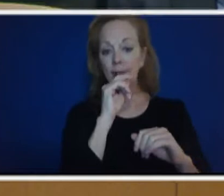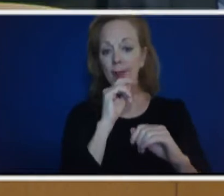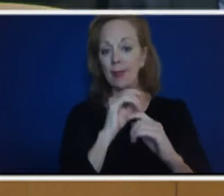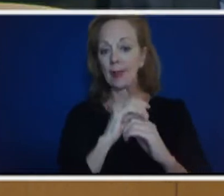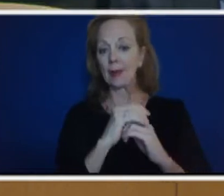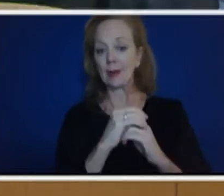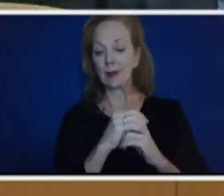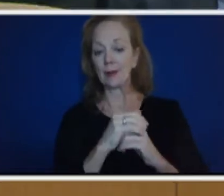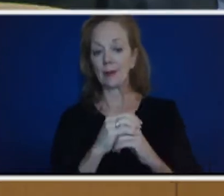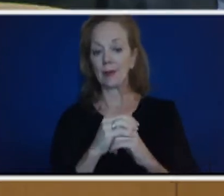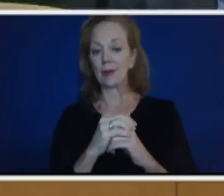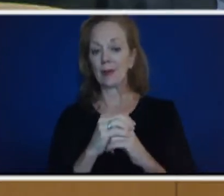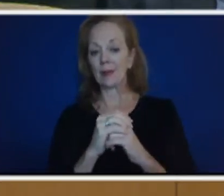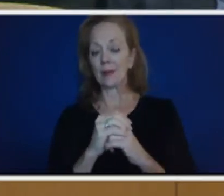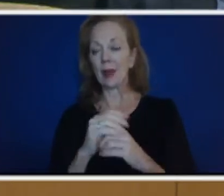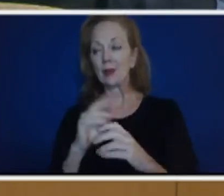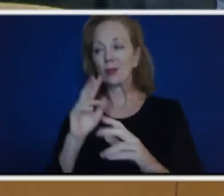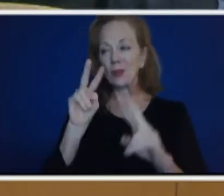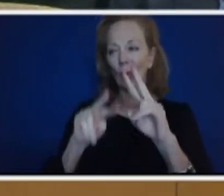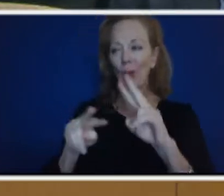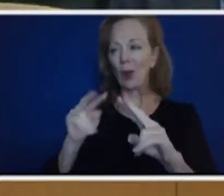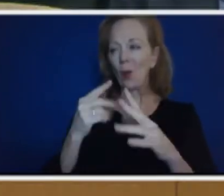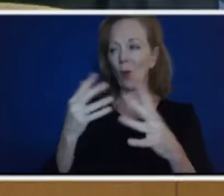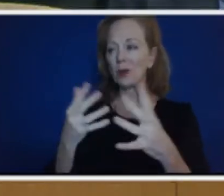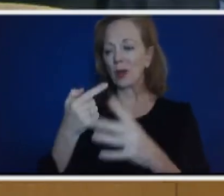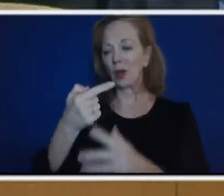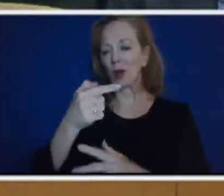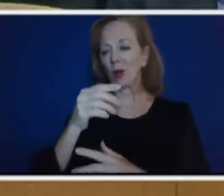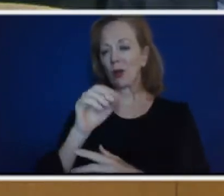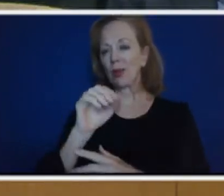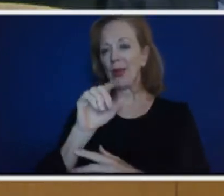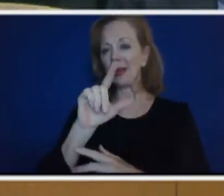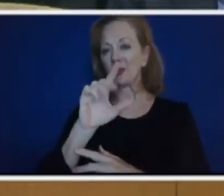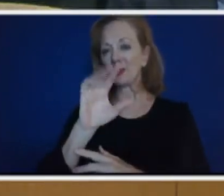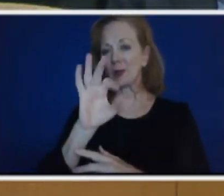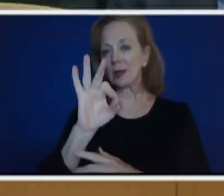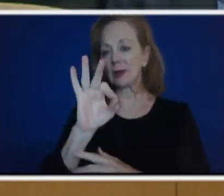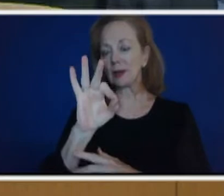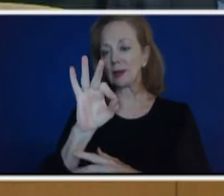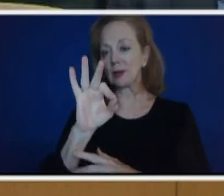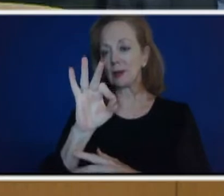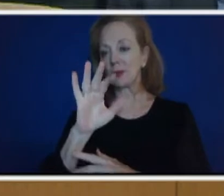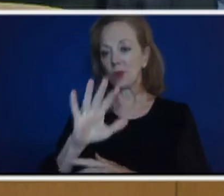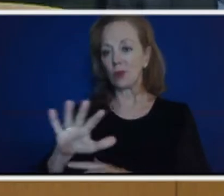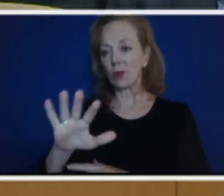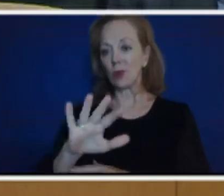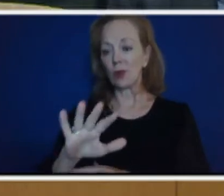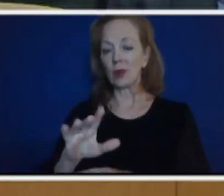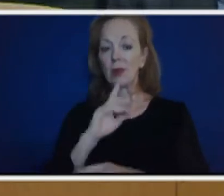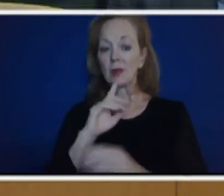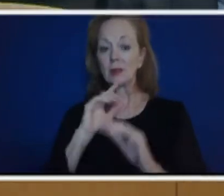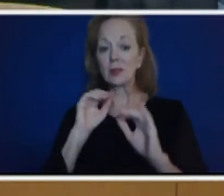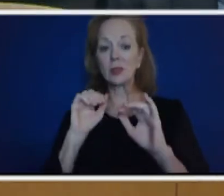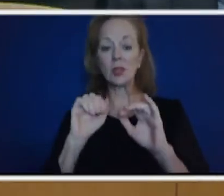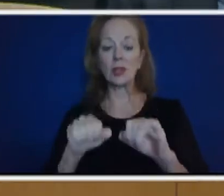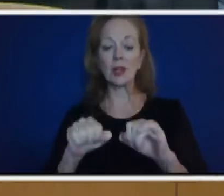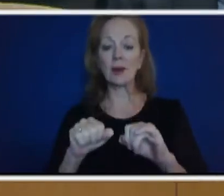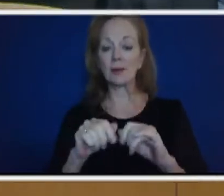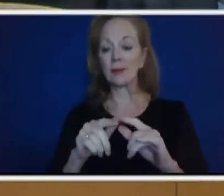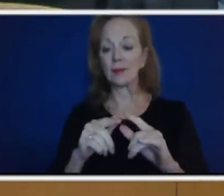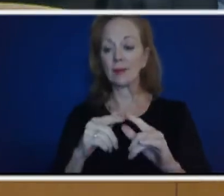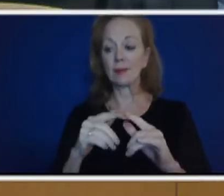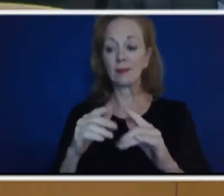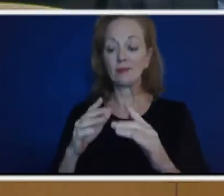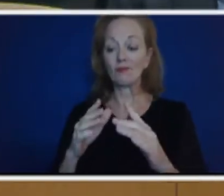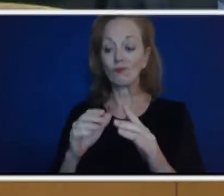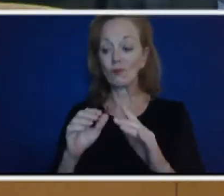looking into what is a golf driving range now, so it is not heavily treed. So there is potential for us to supplement that and give them